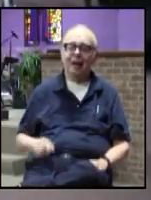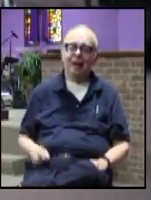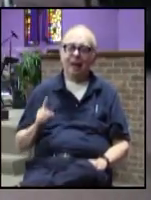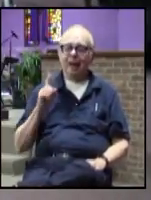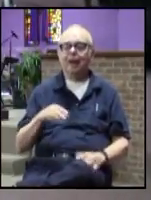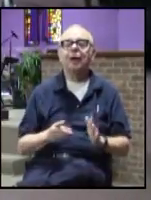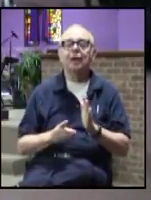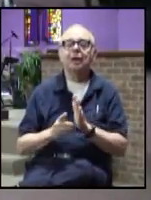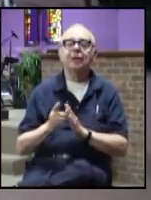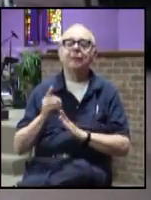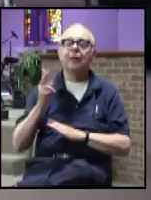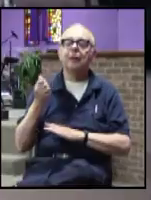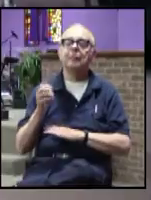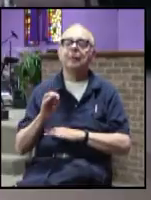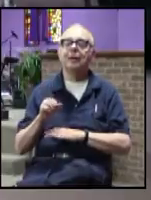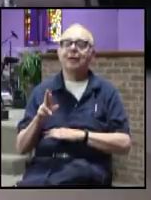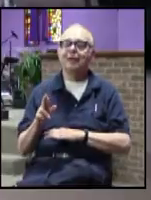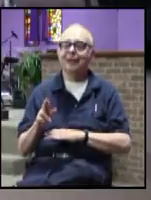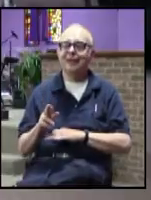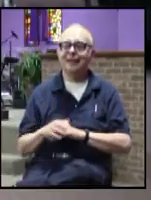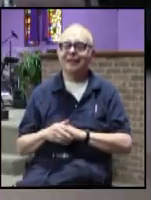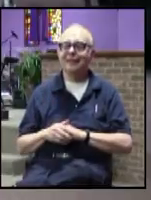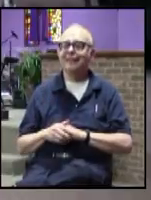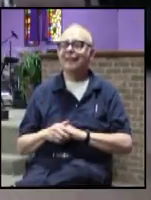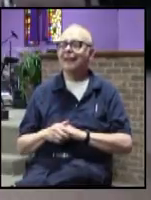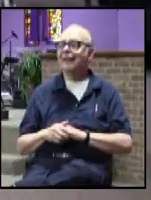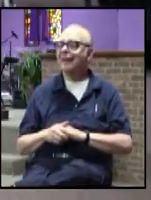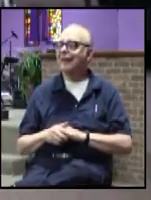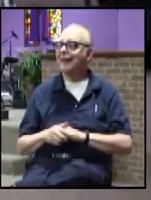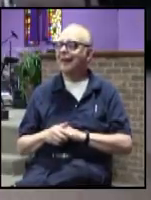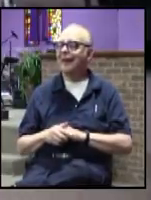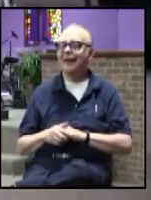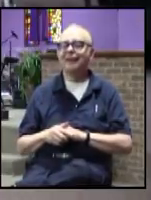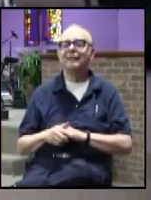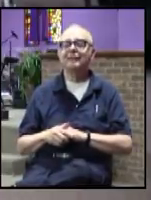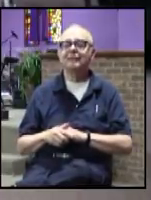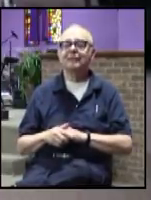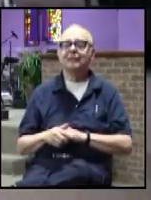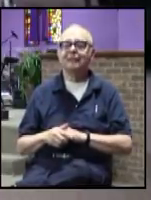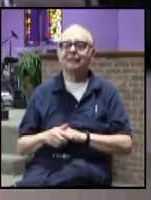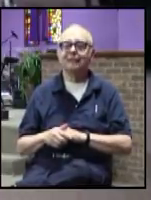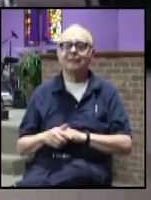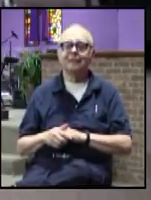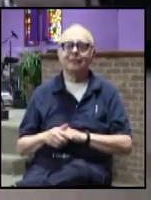Christians need to develop a sense of humor, ladies and gentlemen.